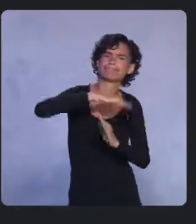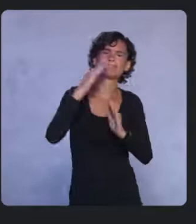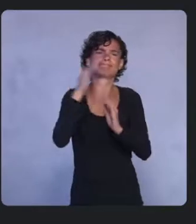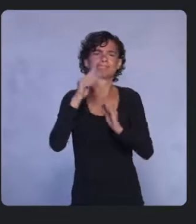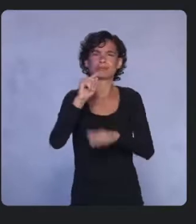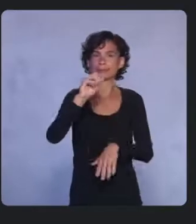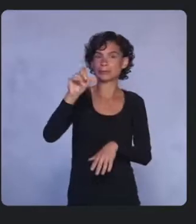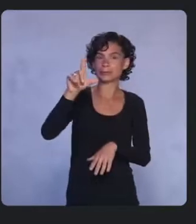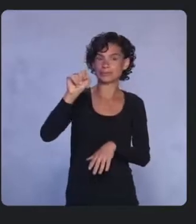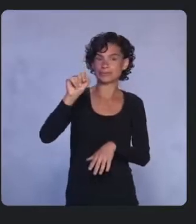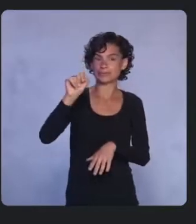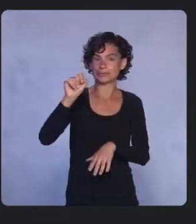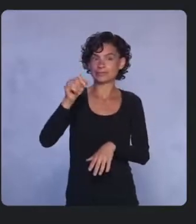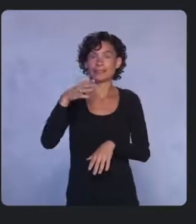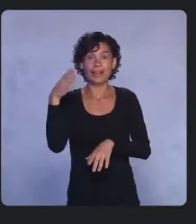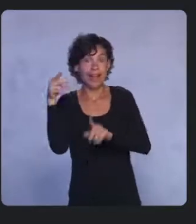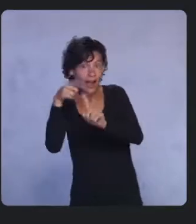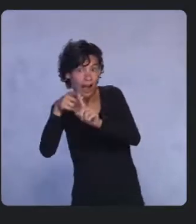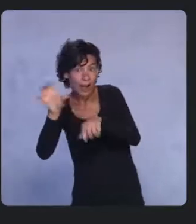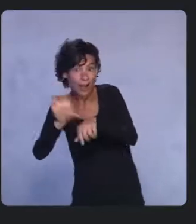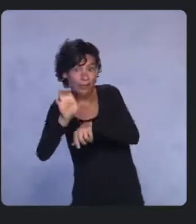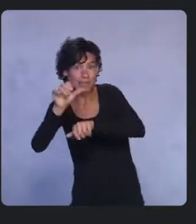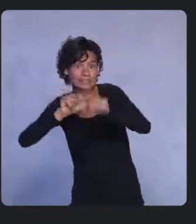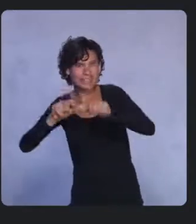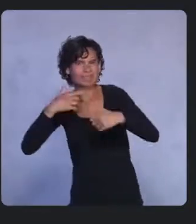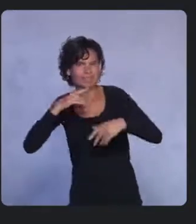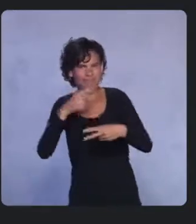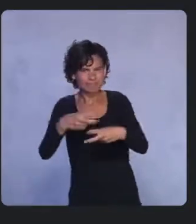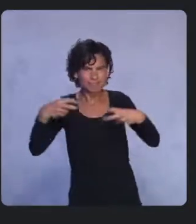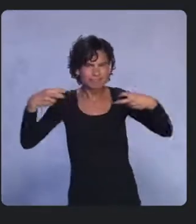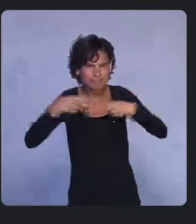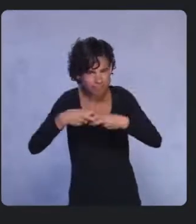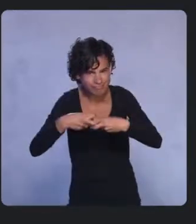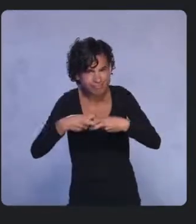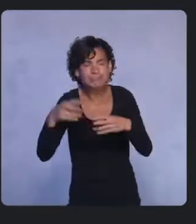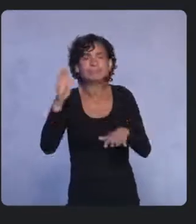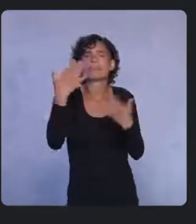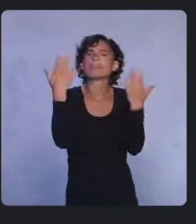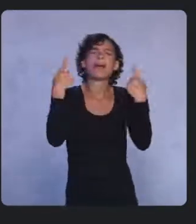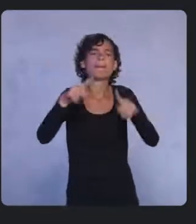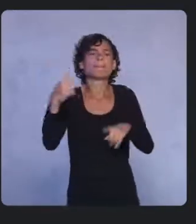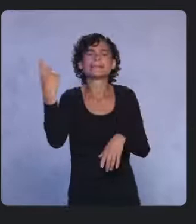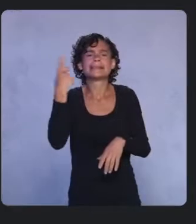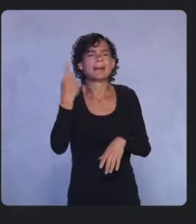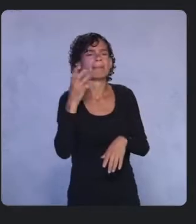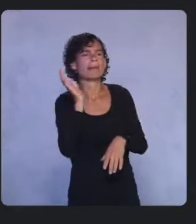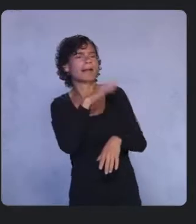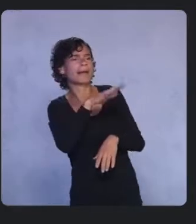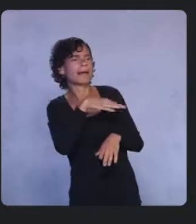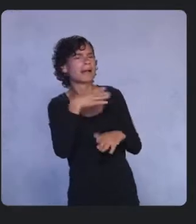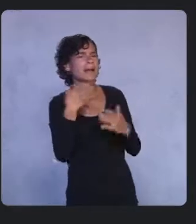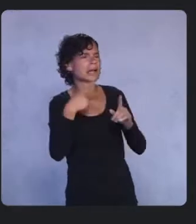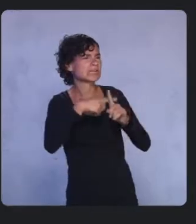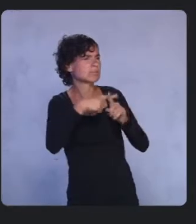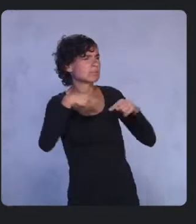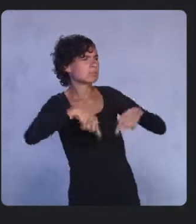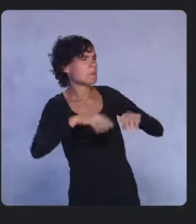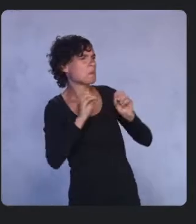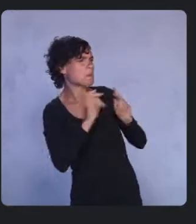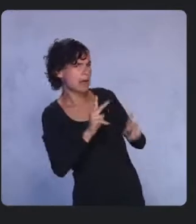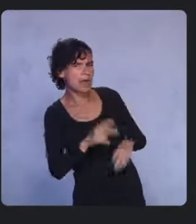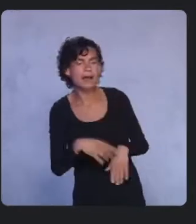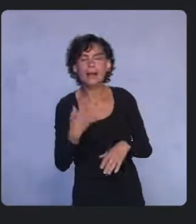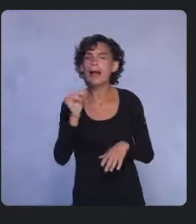science's greatest challenges. If someone asks me if the temperature in the room is okay, and I say